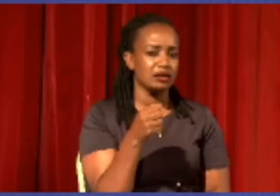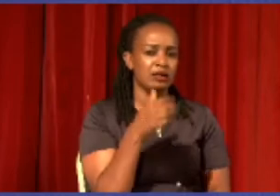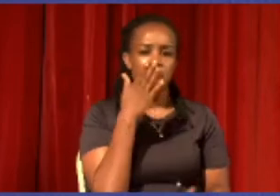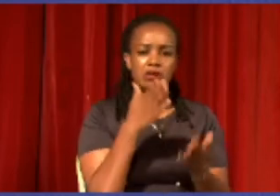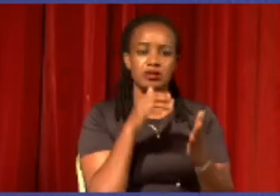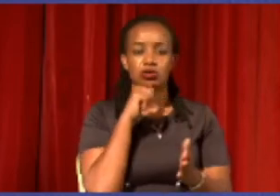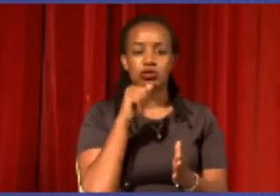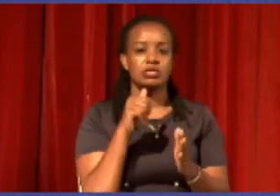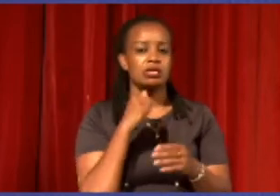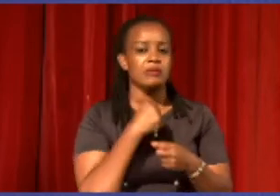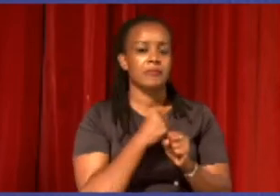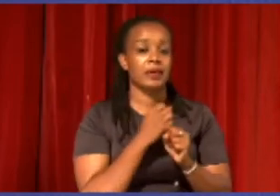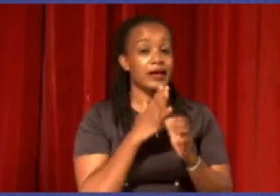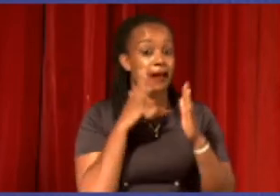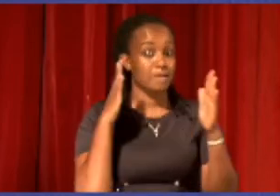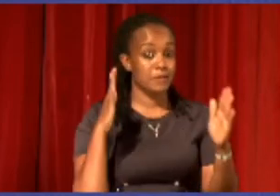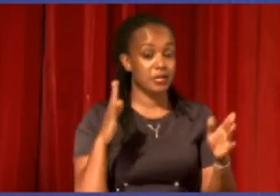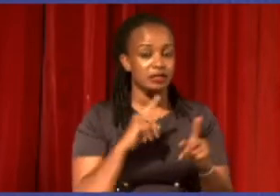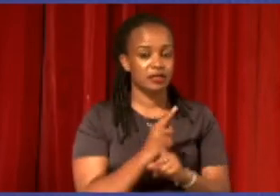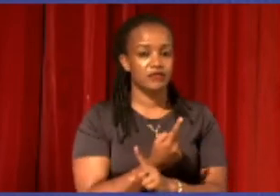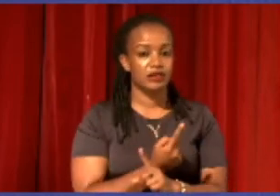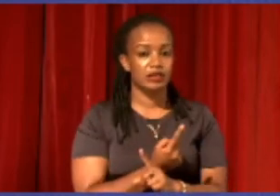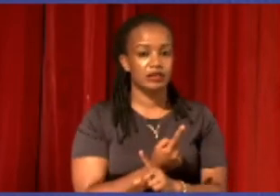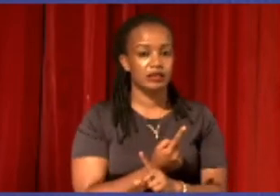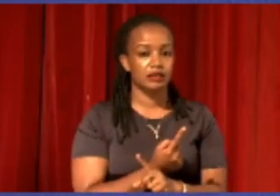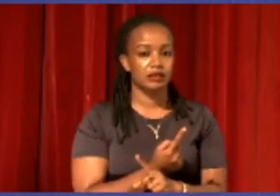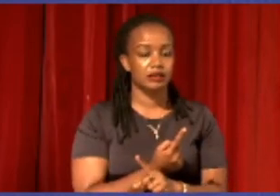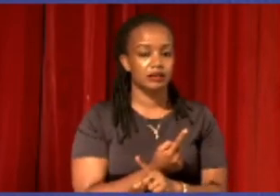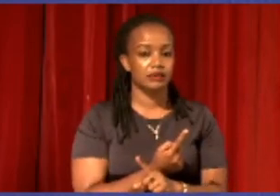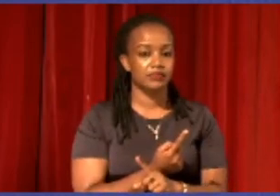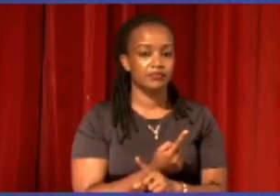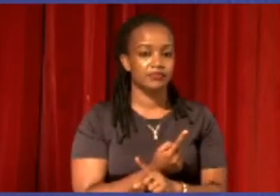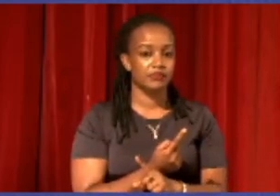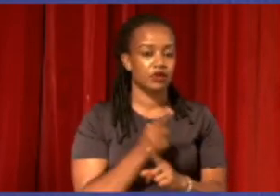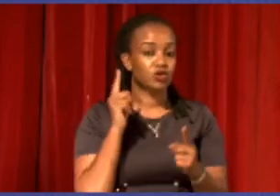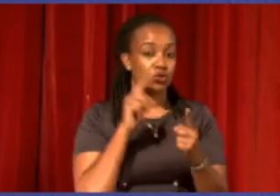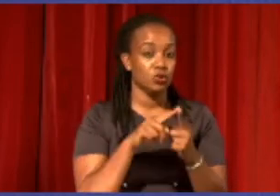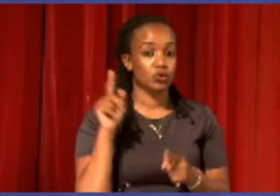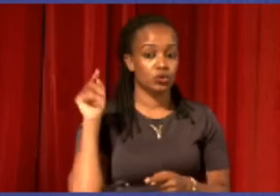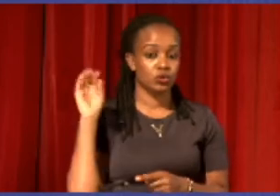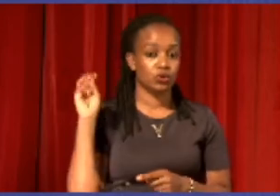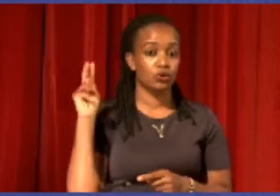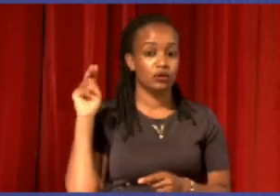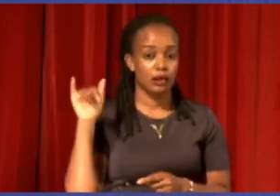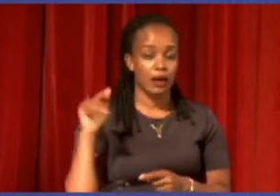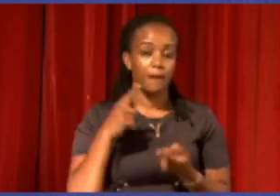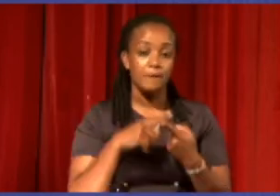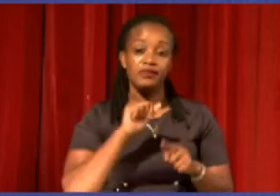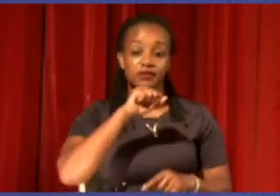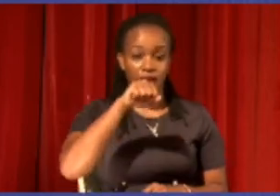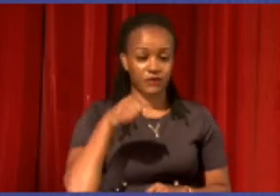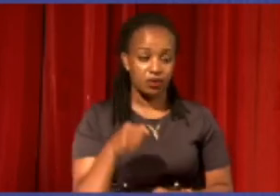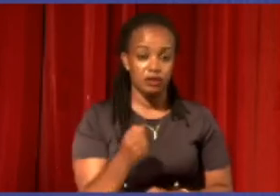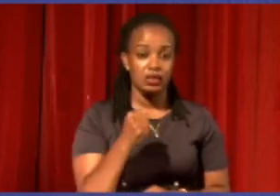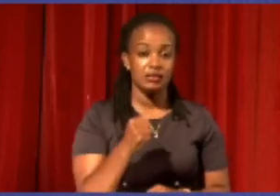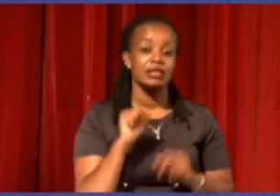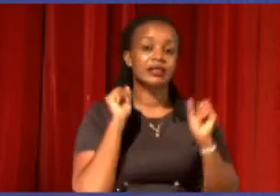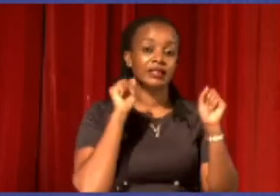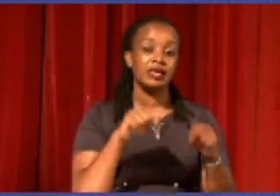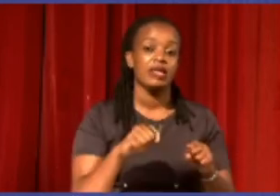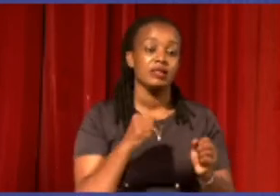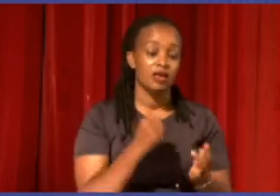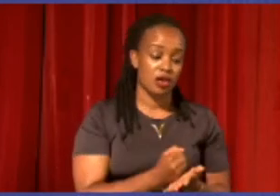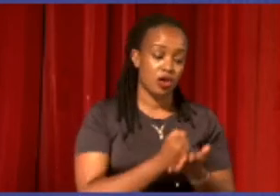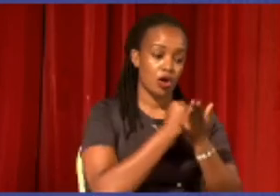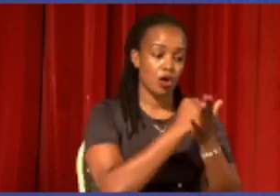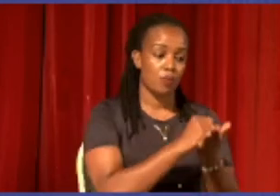difference to Tony, for example, but 5,000 will make a big difference to a DJ somewhere